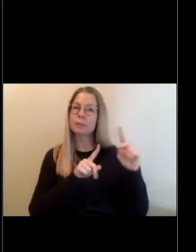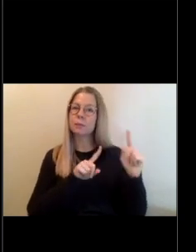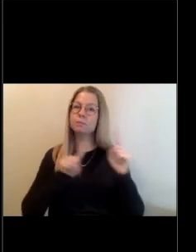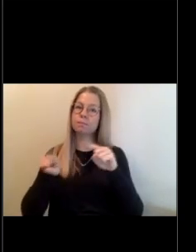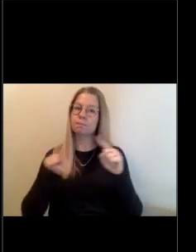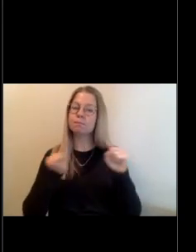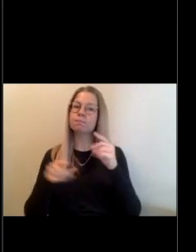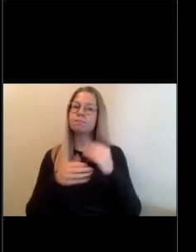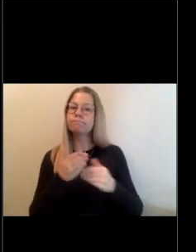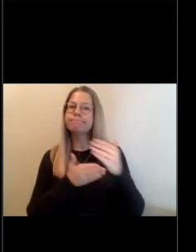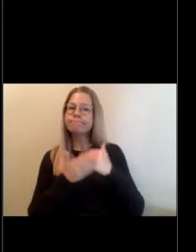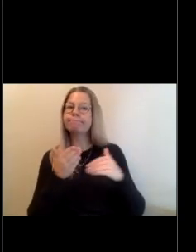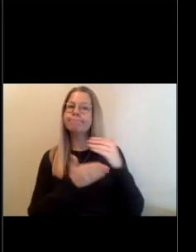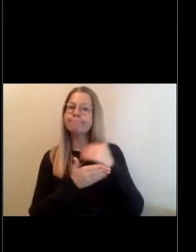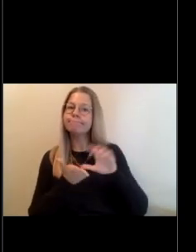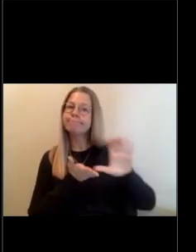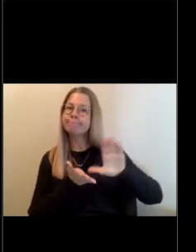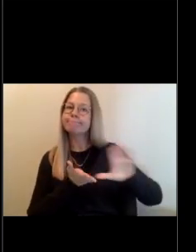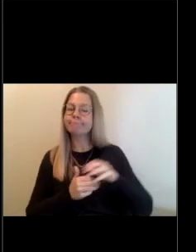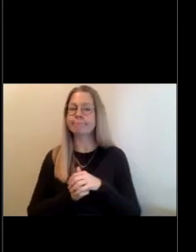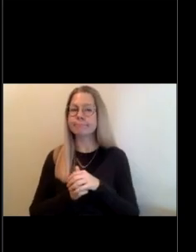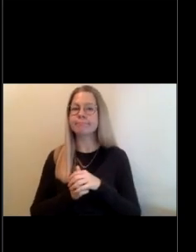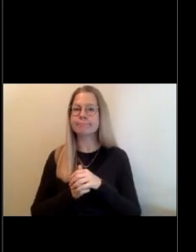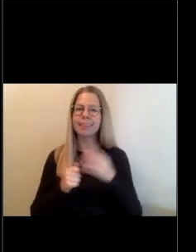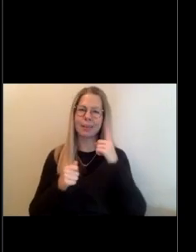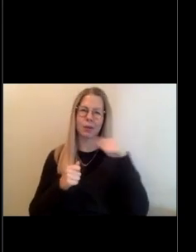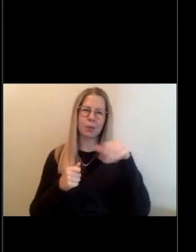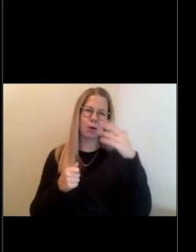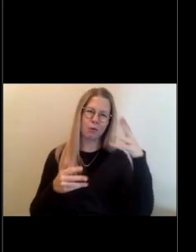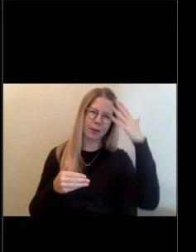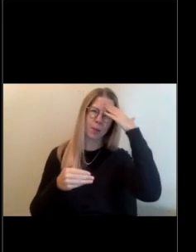talks that have gone on here before, and I'm not going to belabor that.